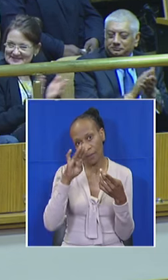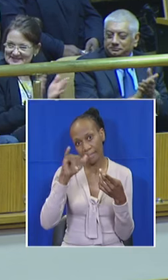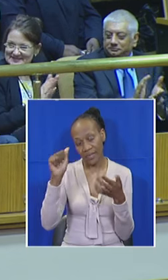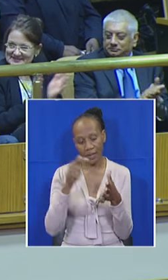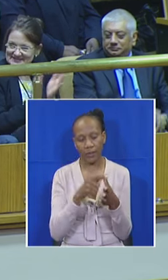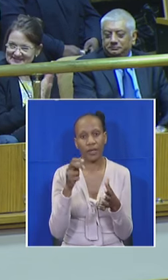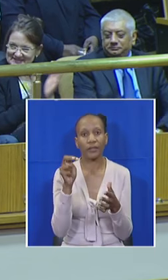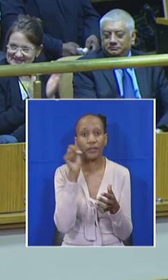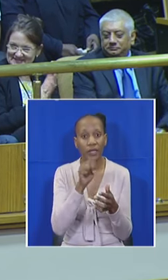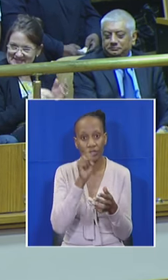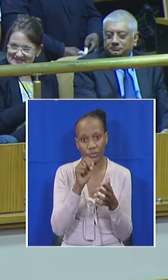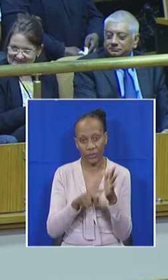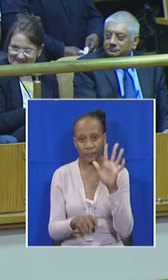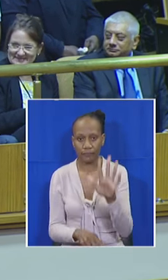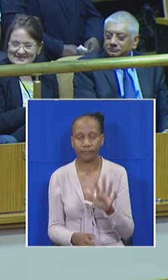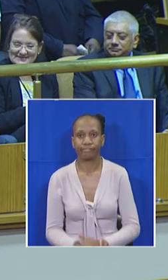welcome.